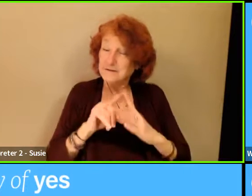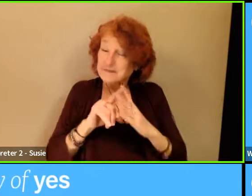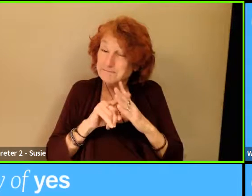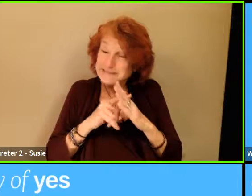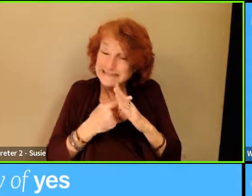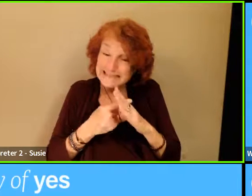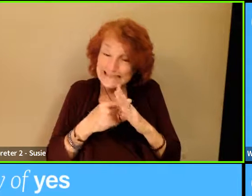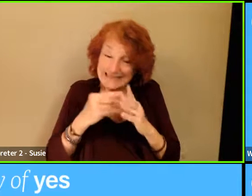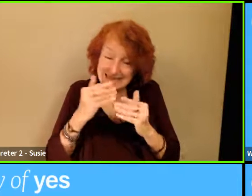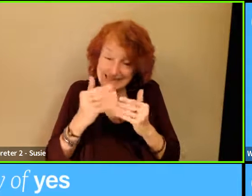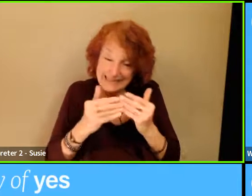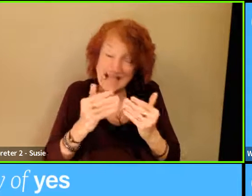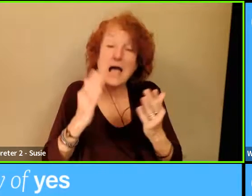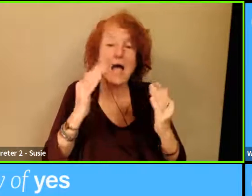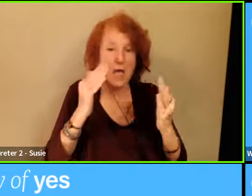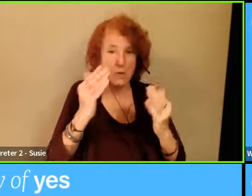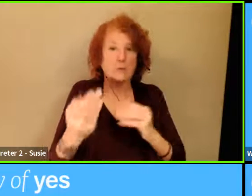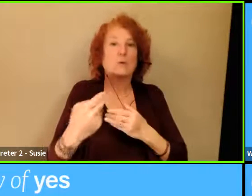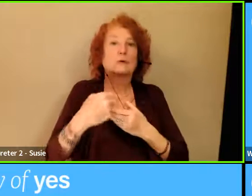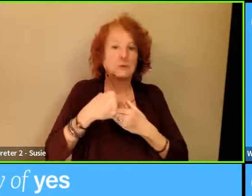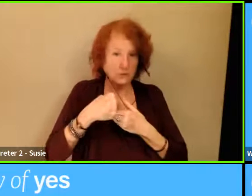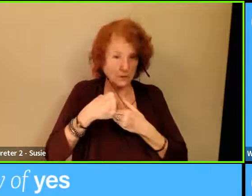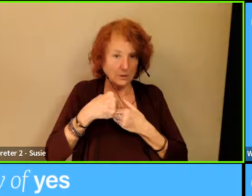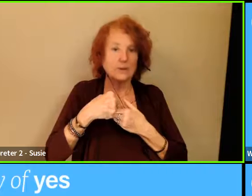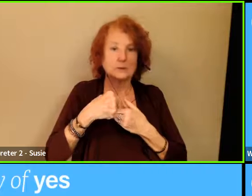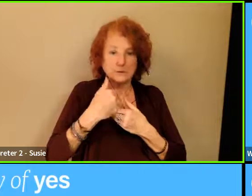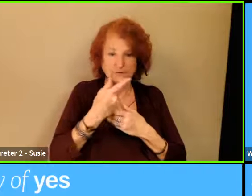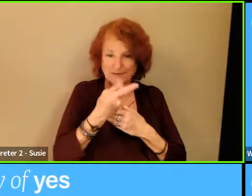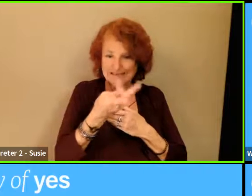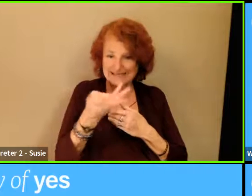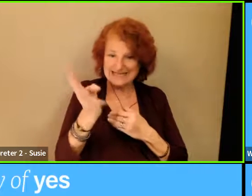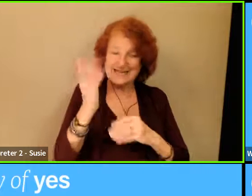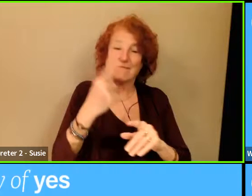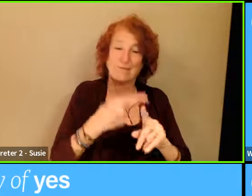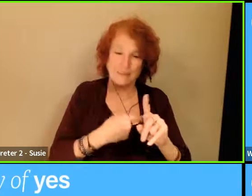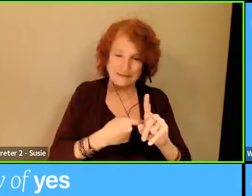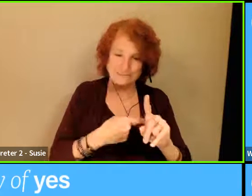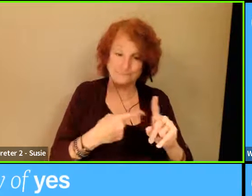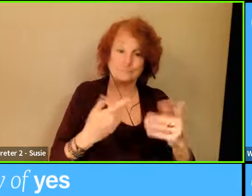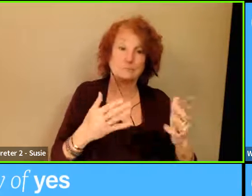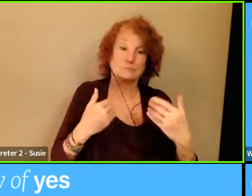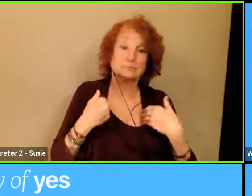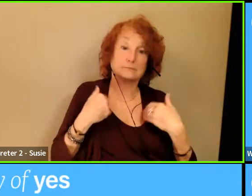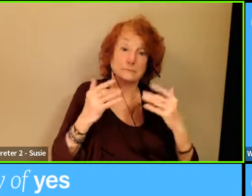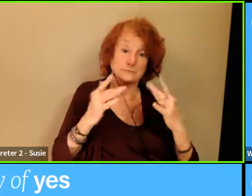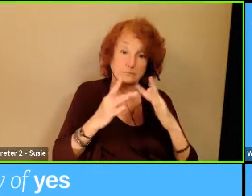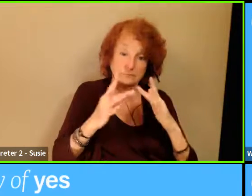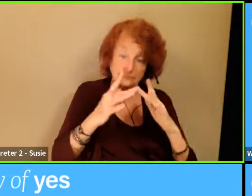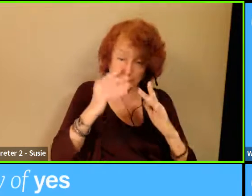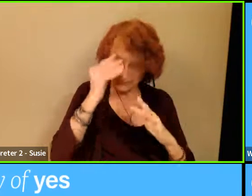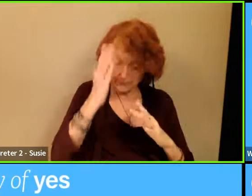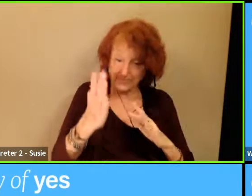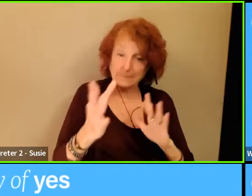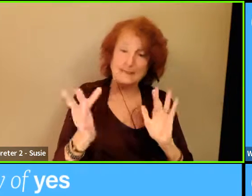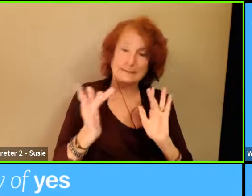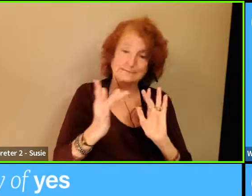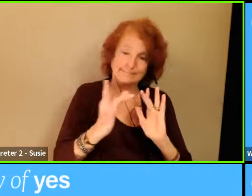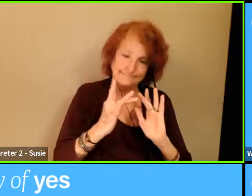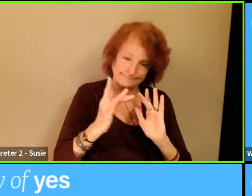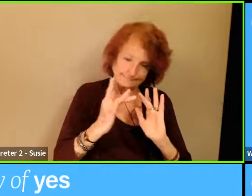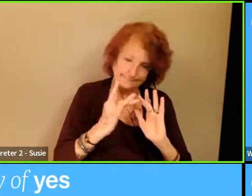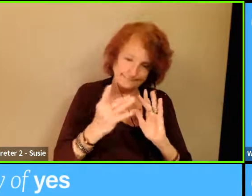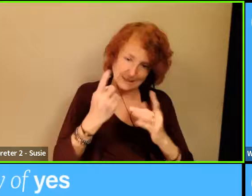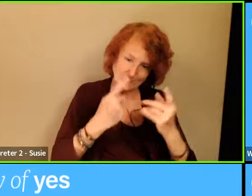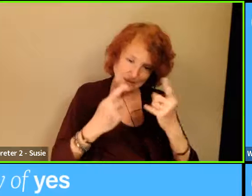really hoping that you'll be joining us for the next several months. You have our contact information. Please reach out to us with any questions